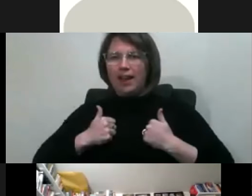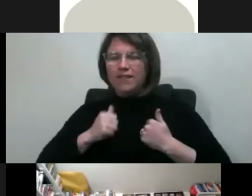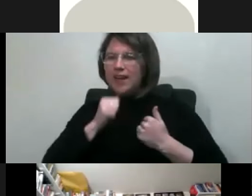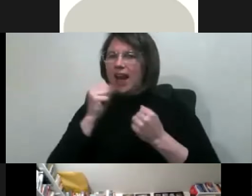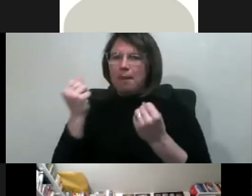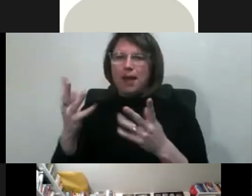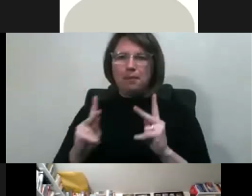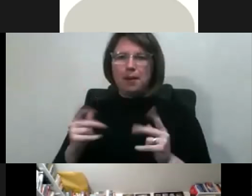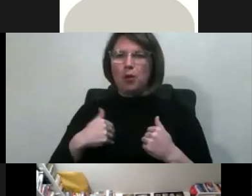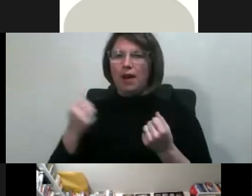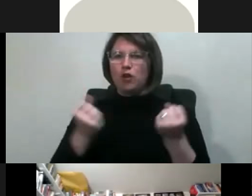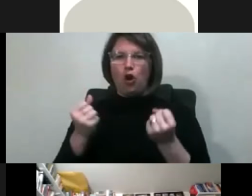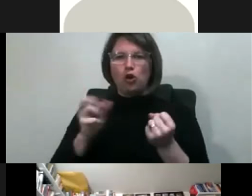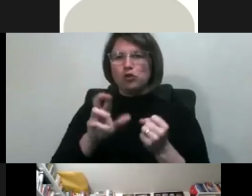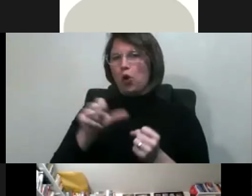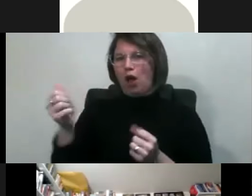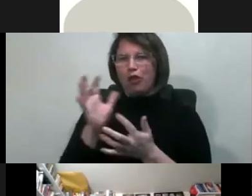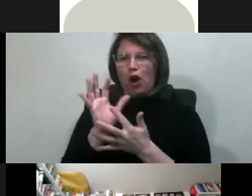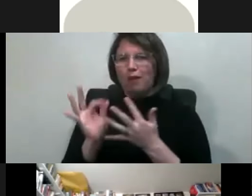or alternate transportation.